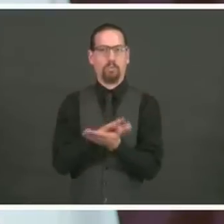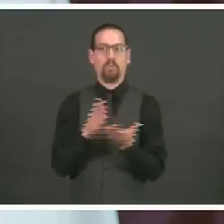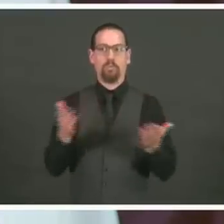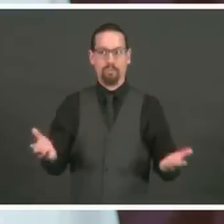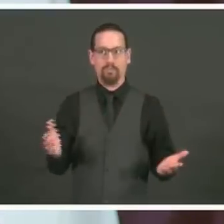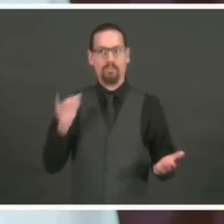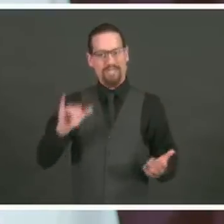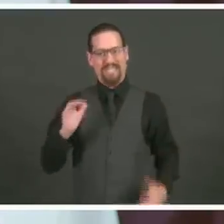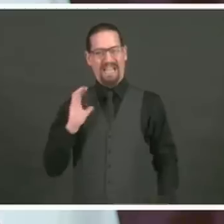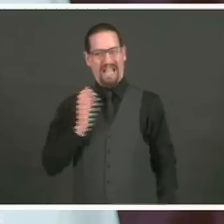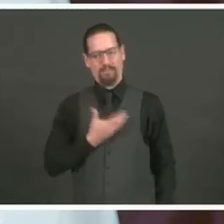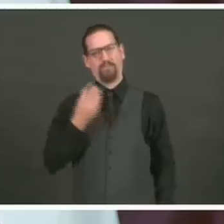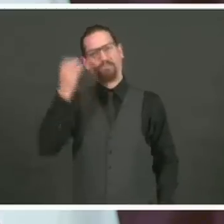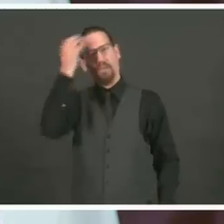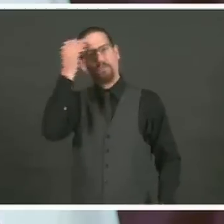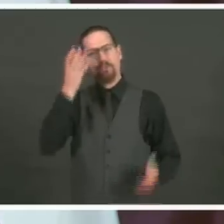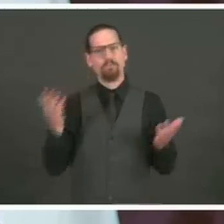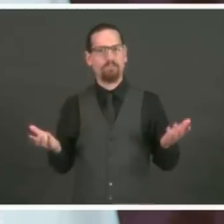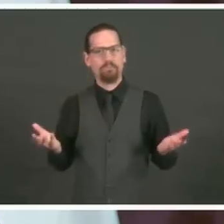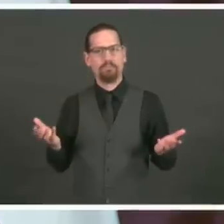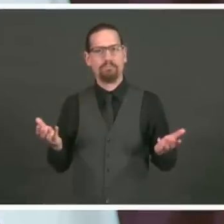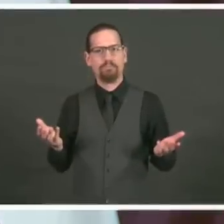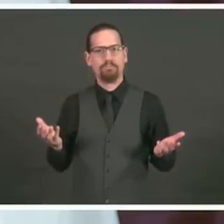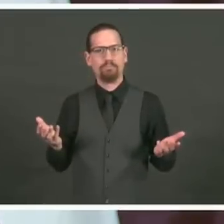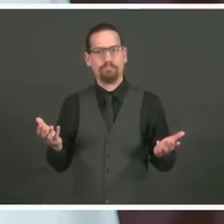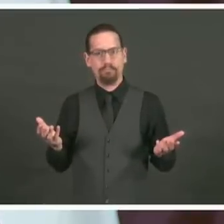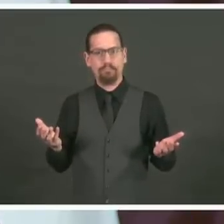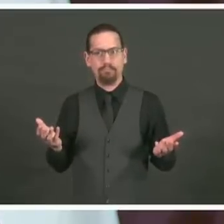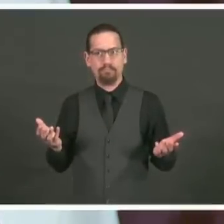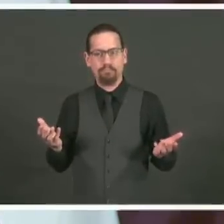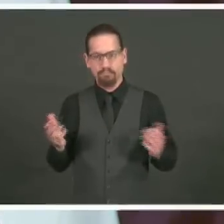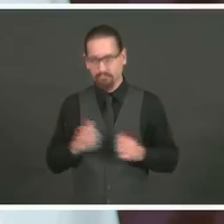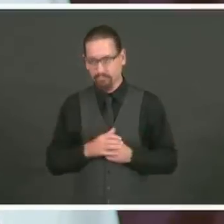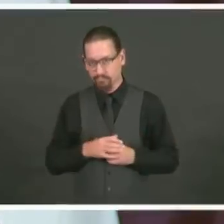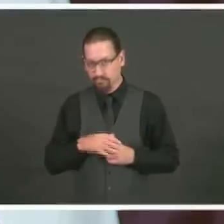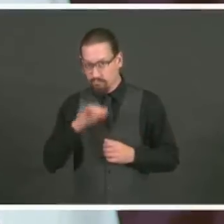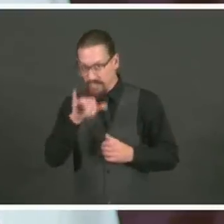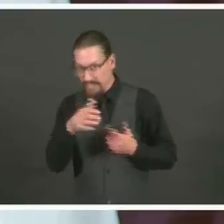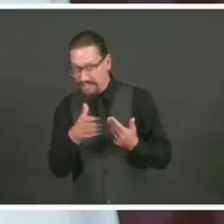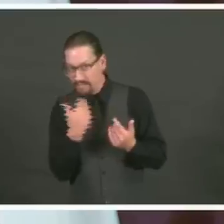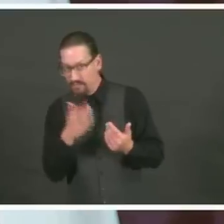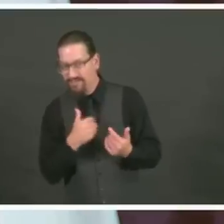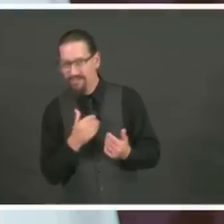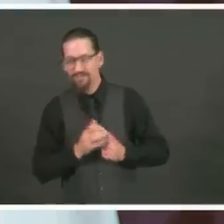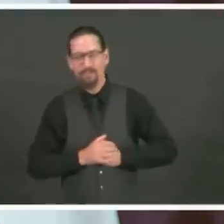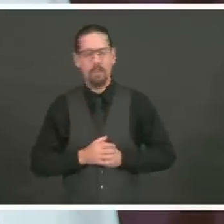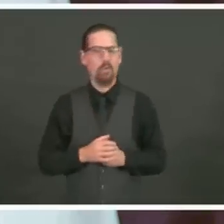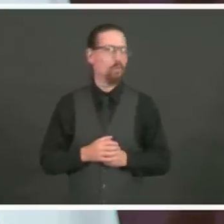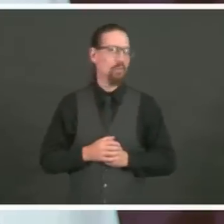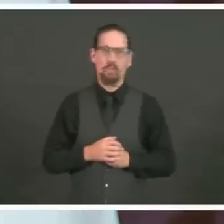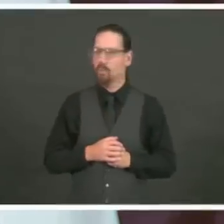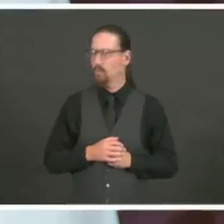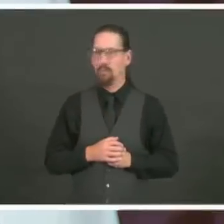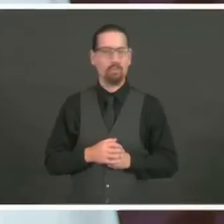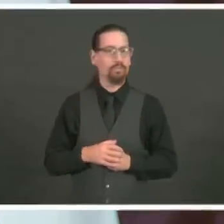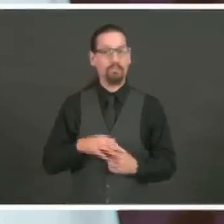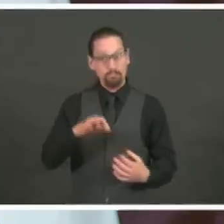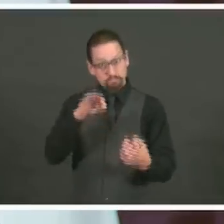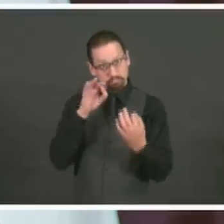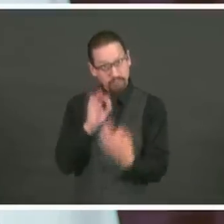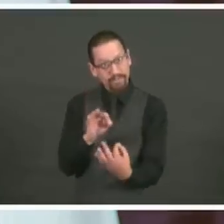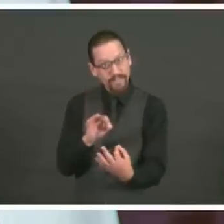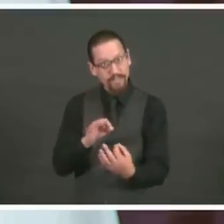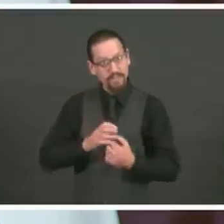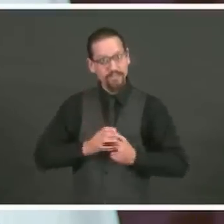philosophy. I am not saying it's going to be easy. I am not saying it's going to be perfect. I'm not saying every kid is going to be